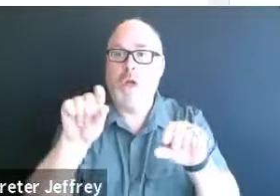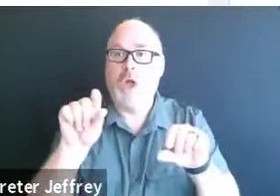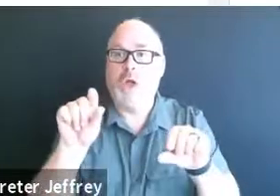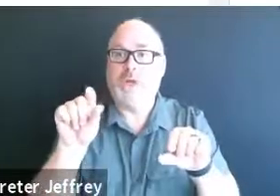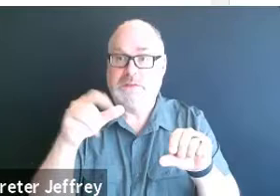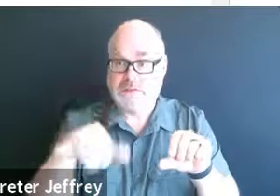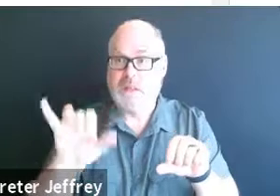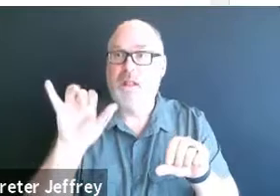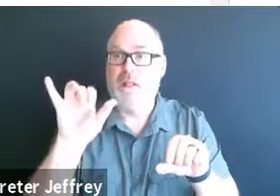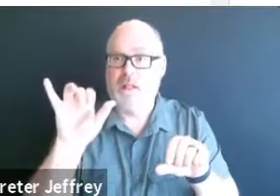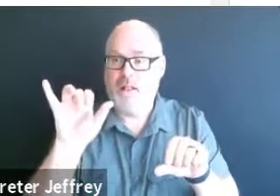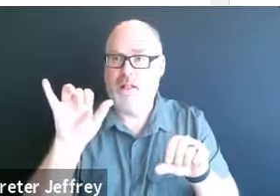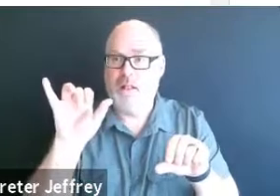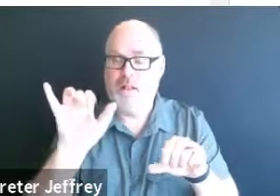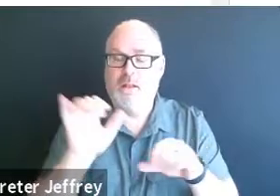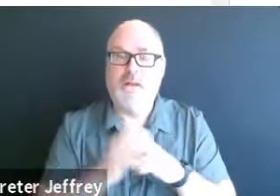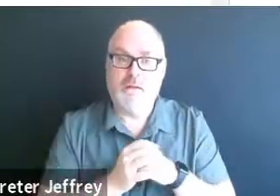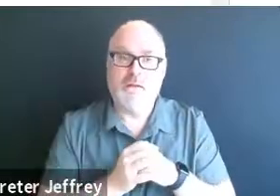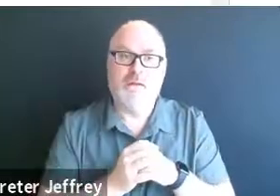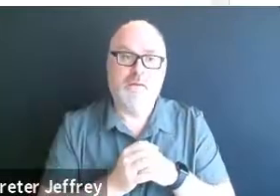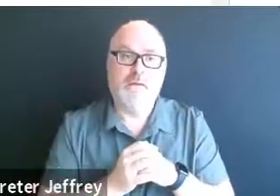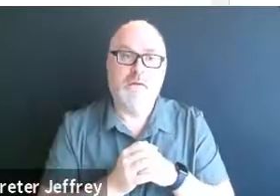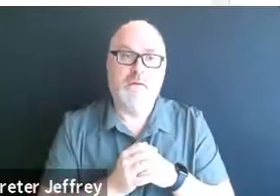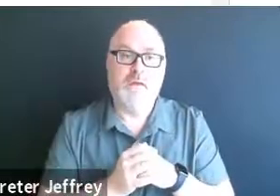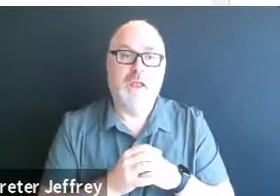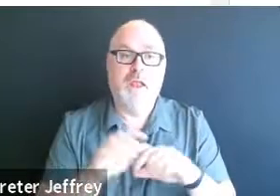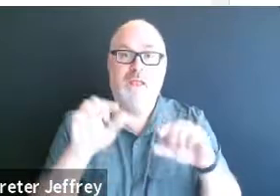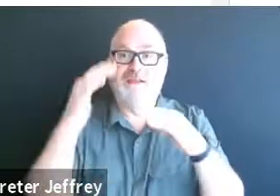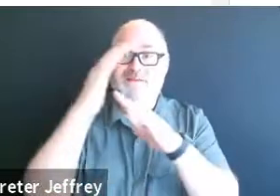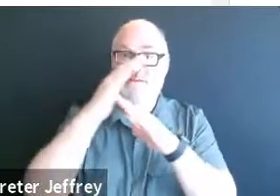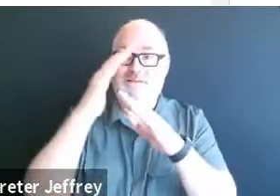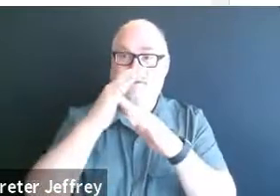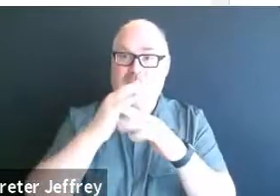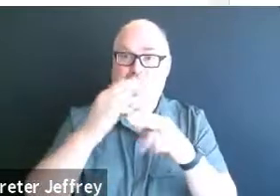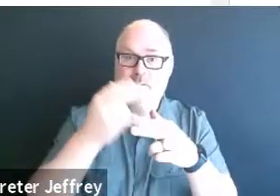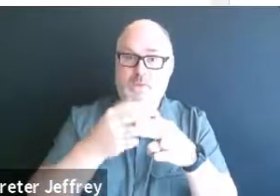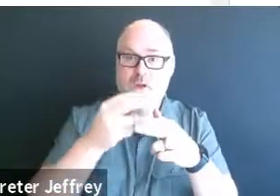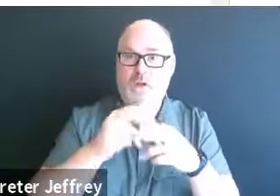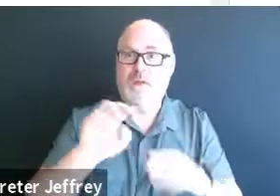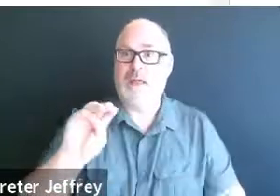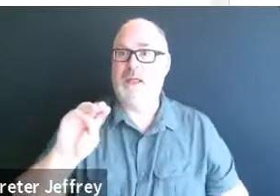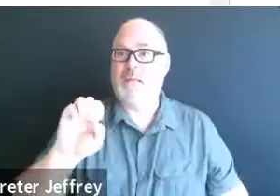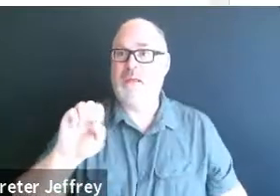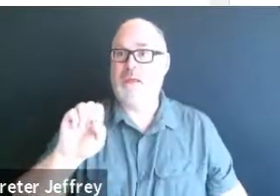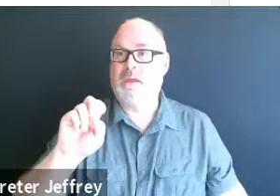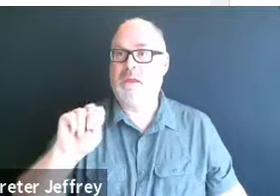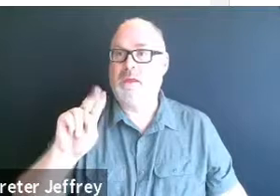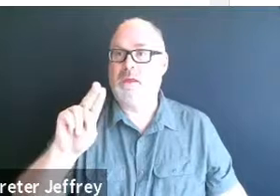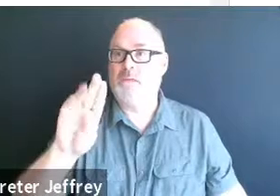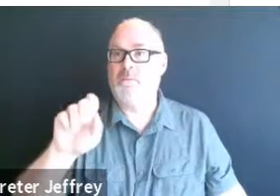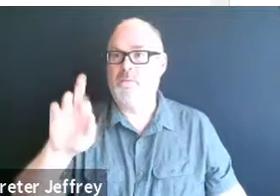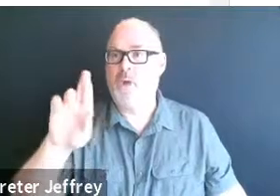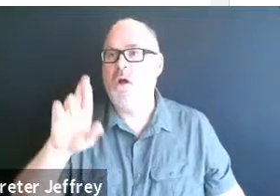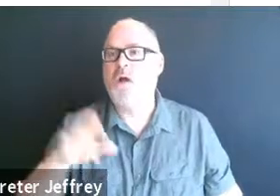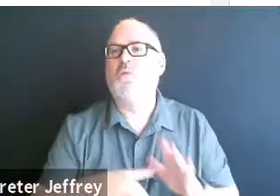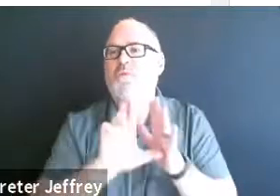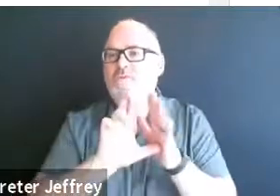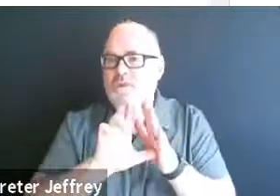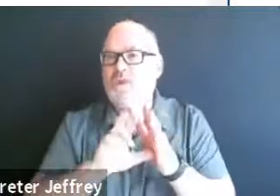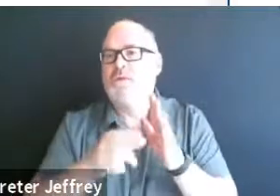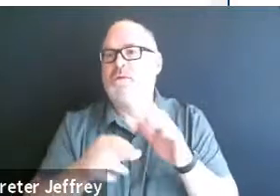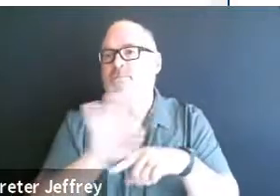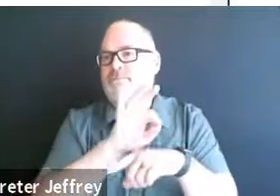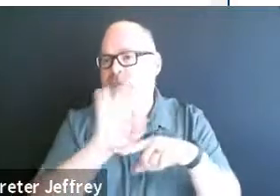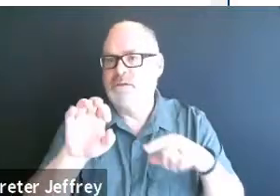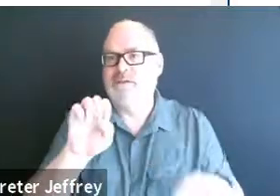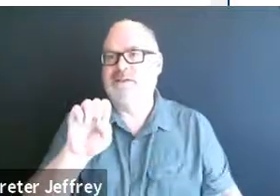the original RCE. This right here is called the menu bar. It goes over most of the formatting features such as